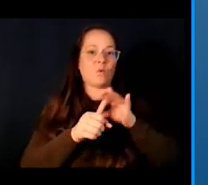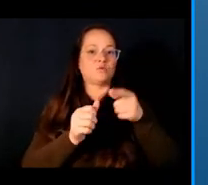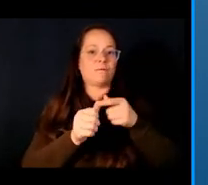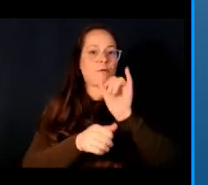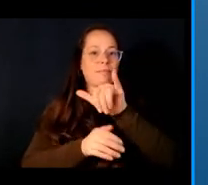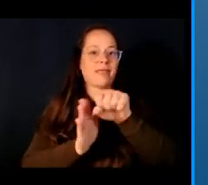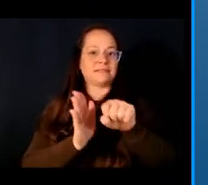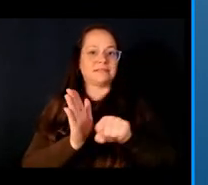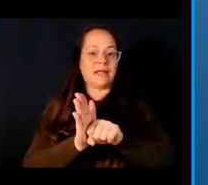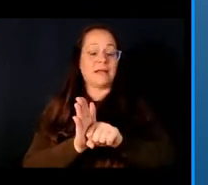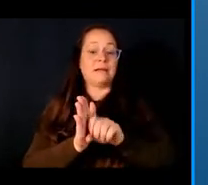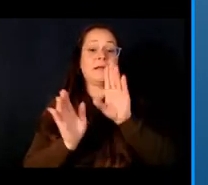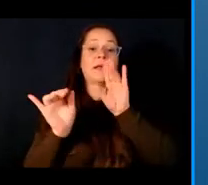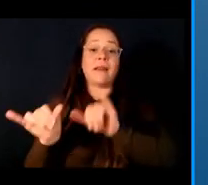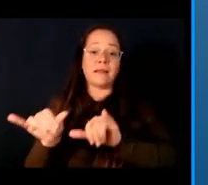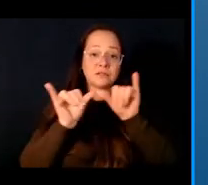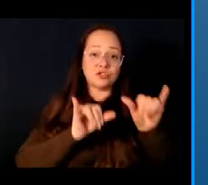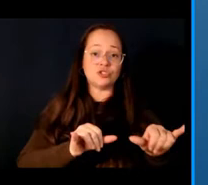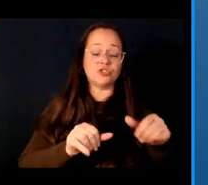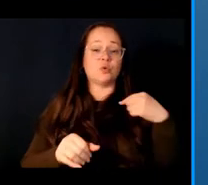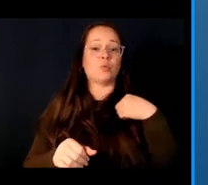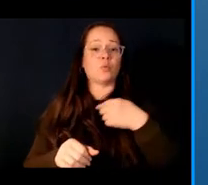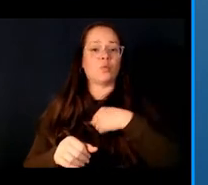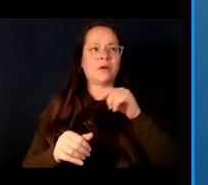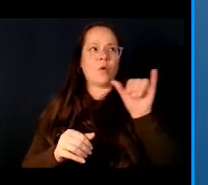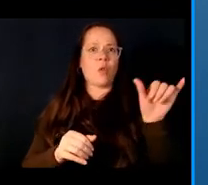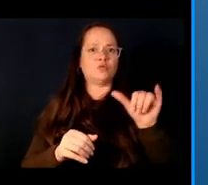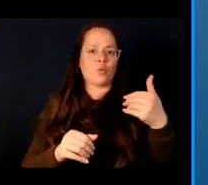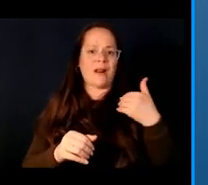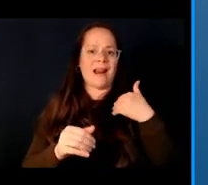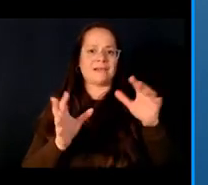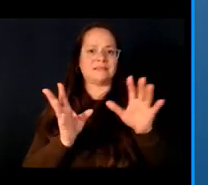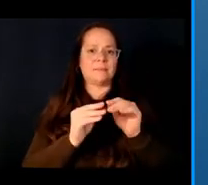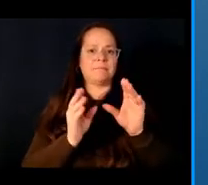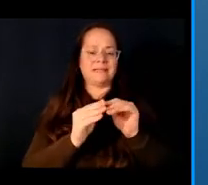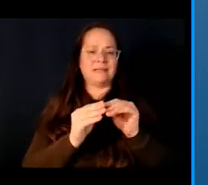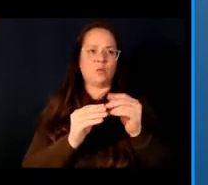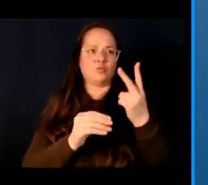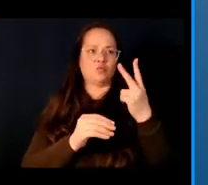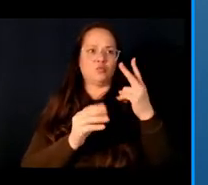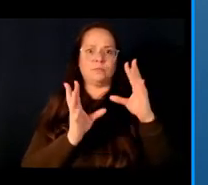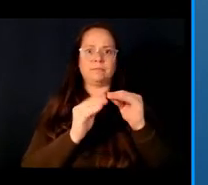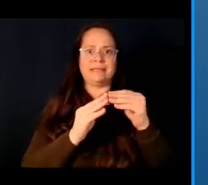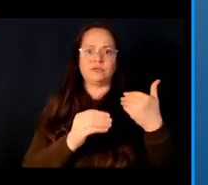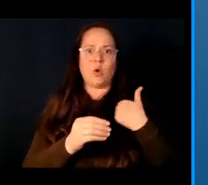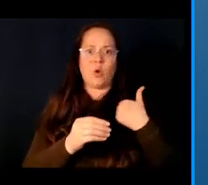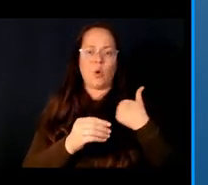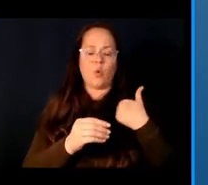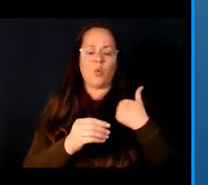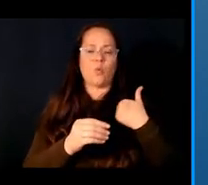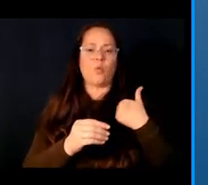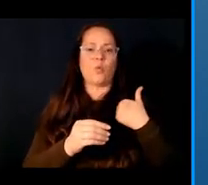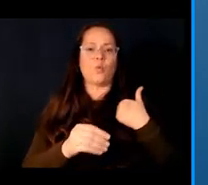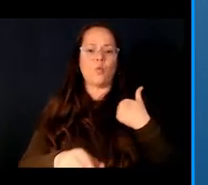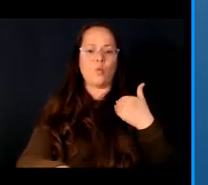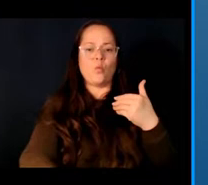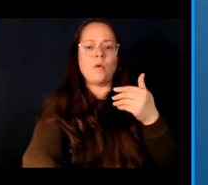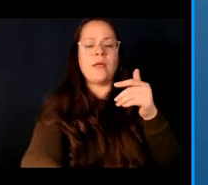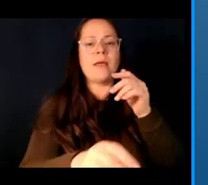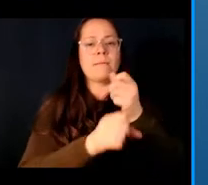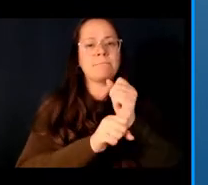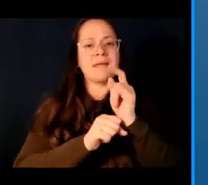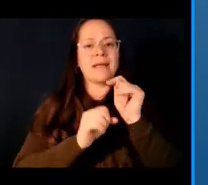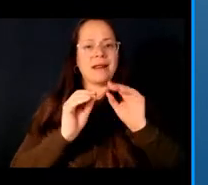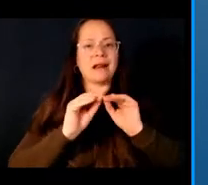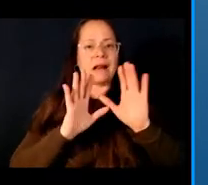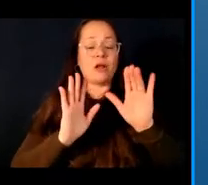we also I believe at our last meeting could have been two meetings ago made it clear in those